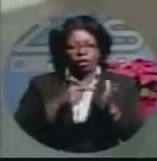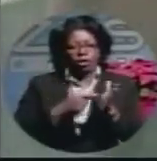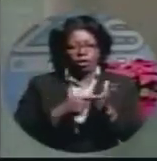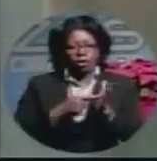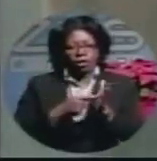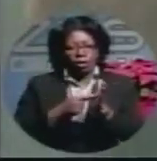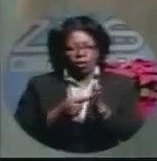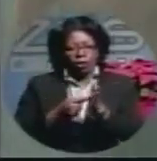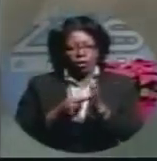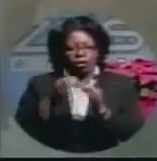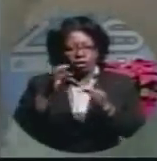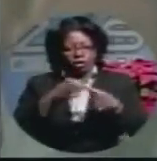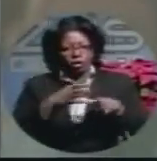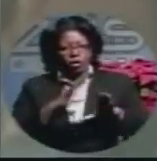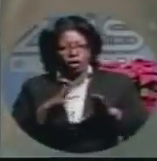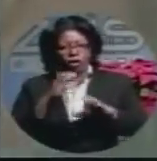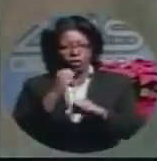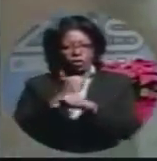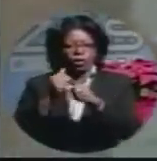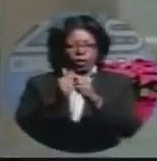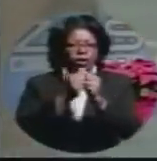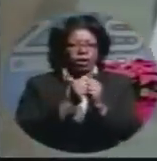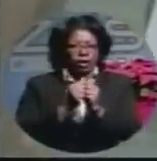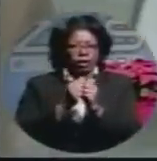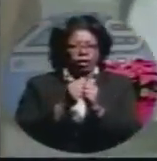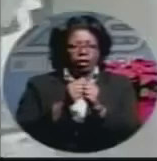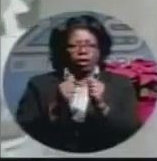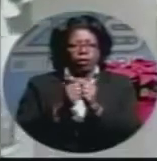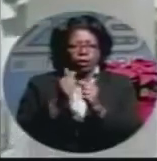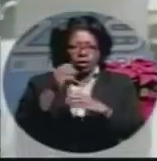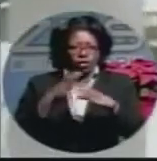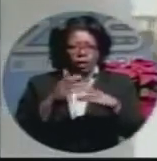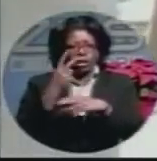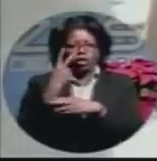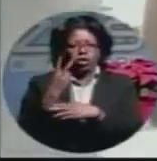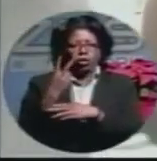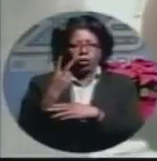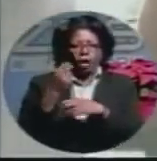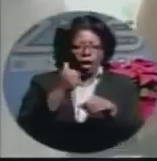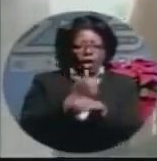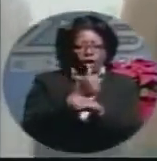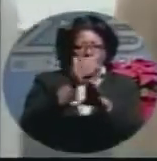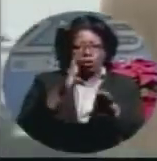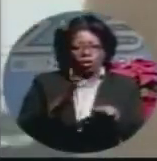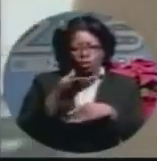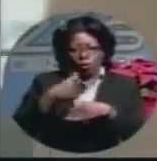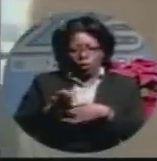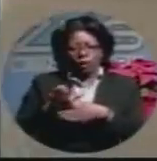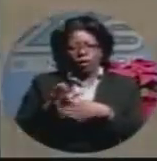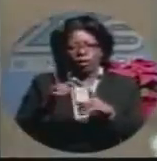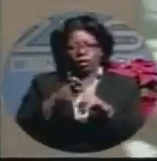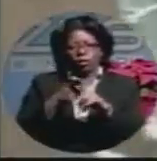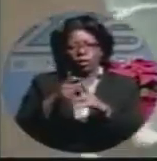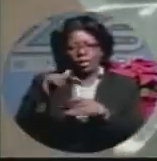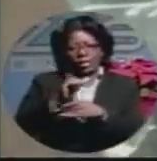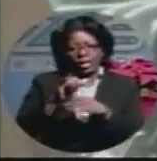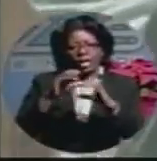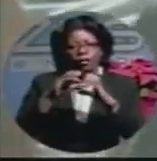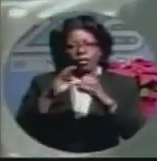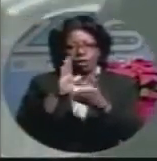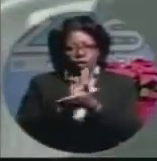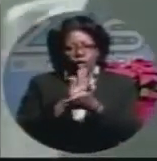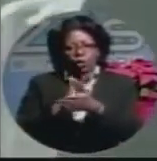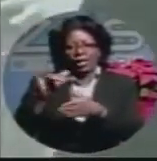jury on the issue of corroboration in the trial, noting that his 2 male accusers went to the same school, took the same